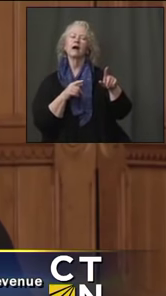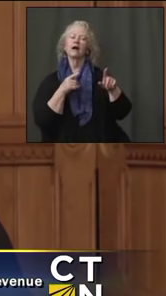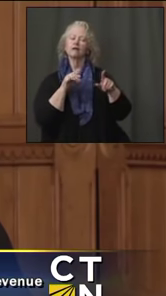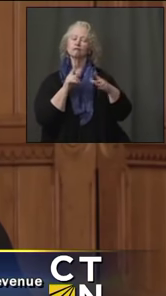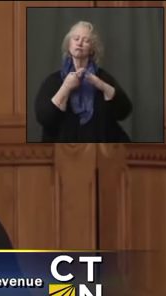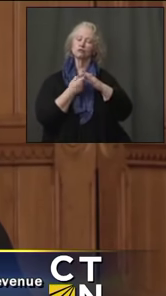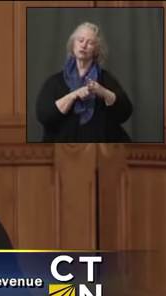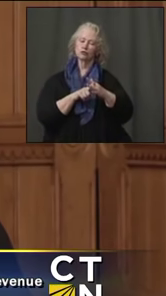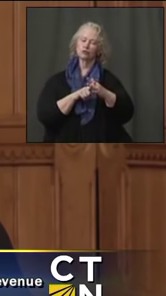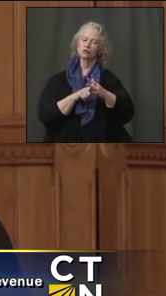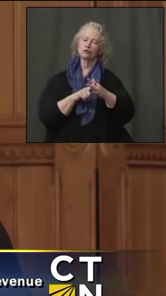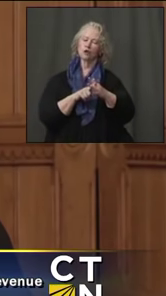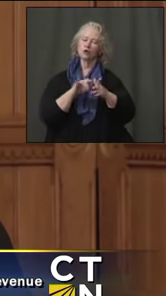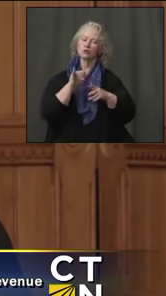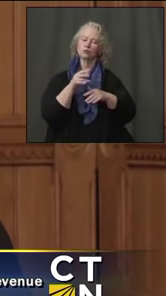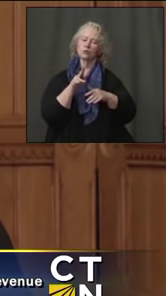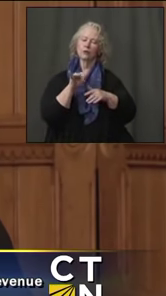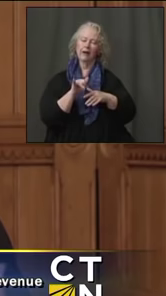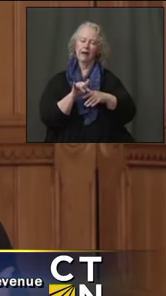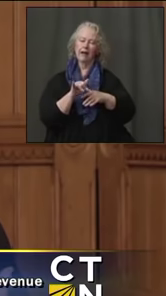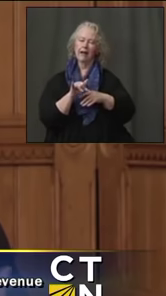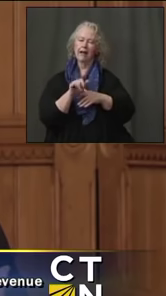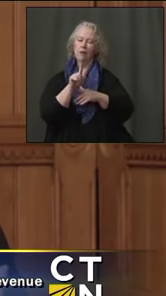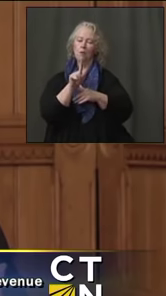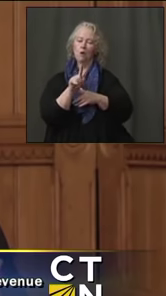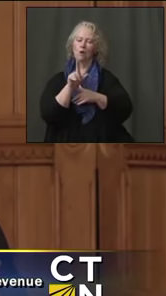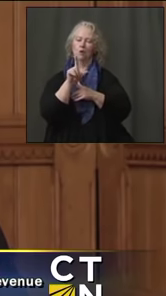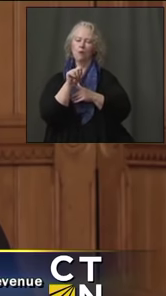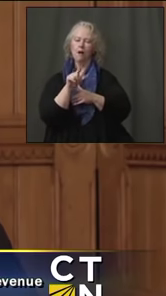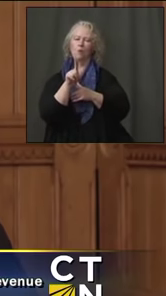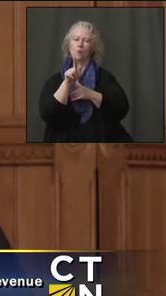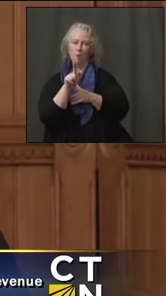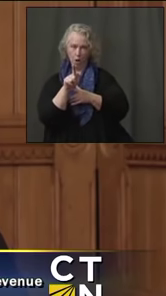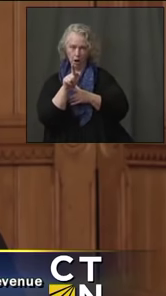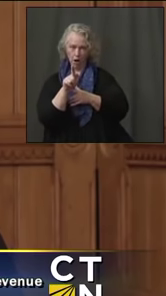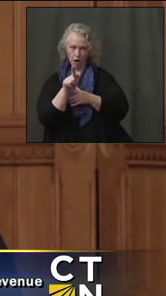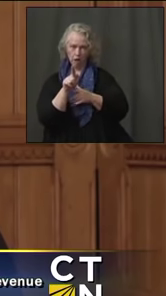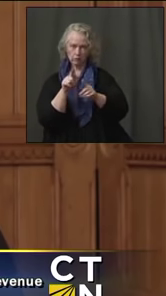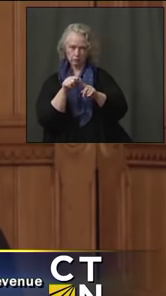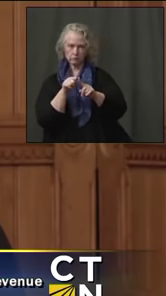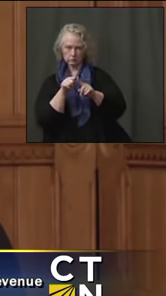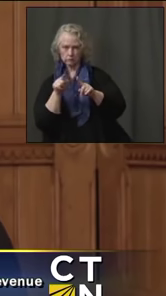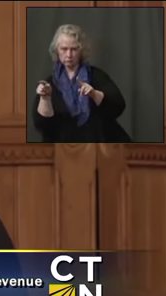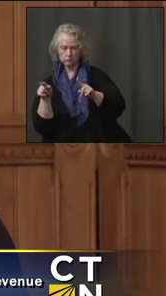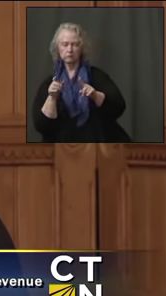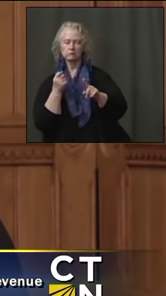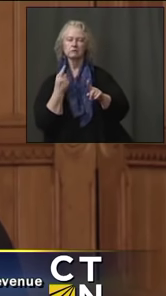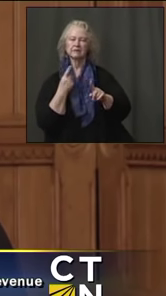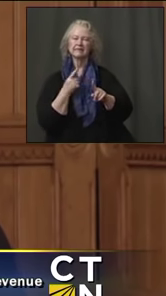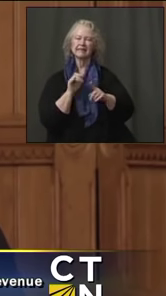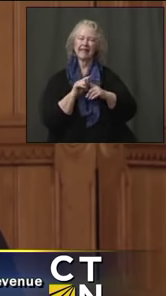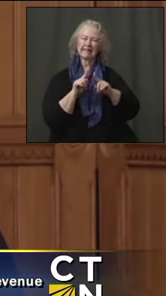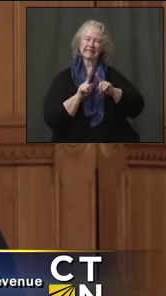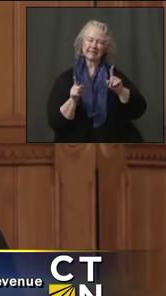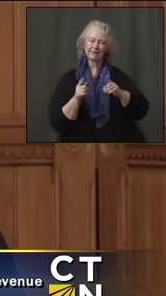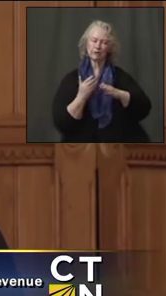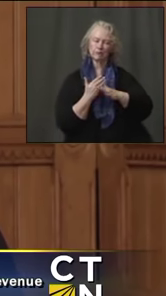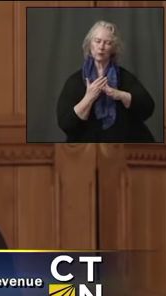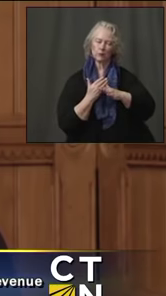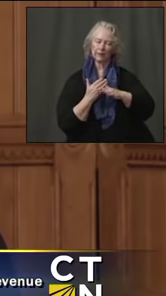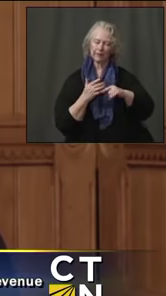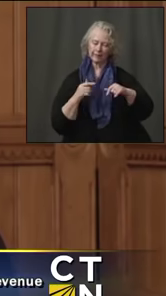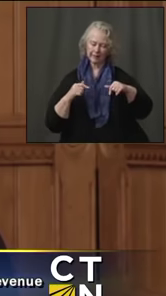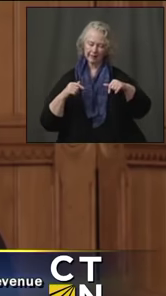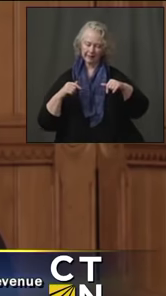July 1, 2021, and that is one of the distinct differences between the economic impact in